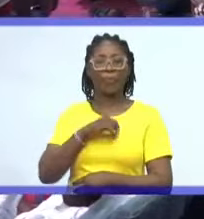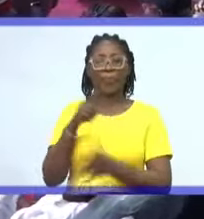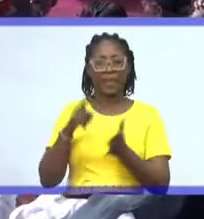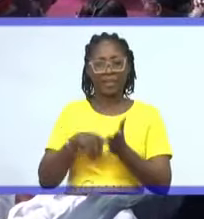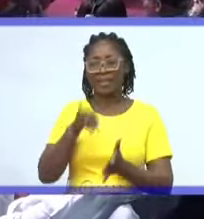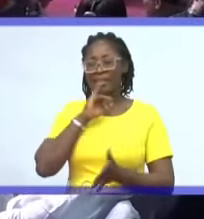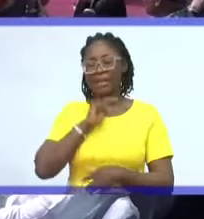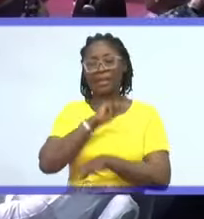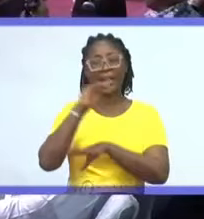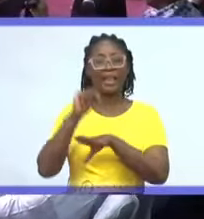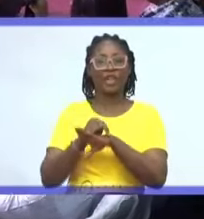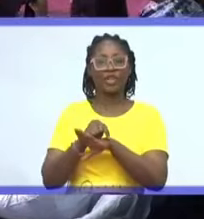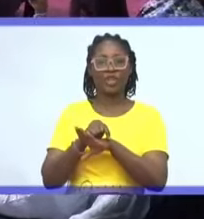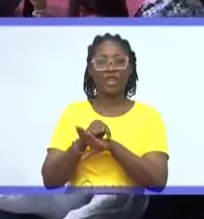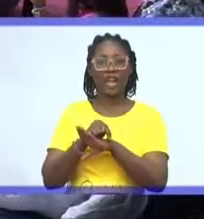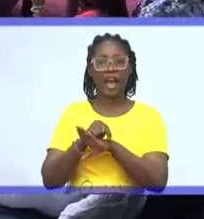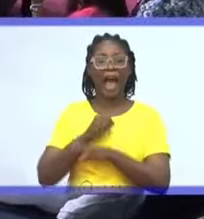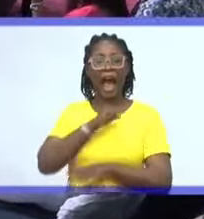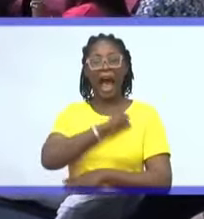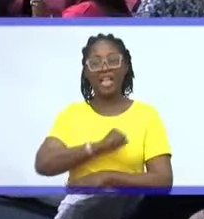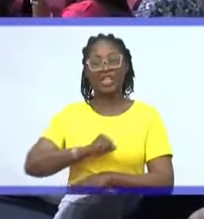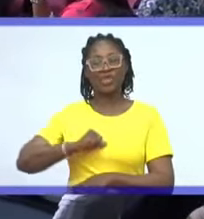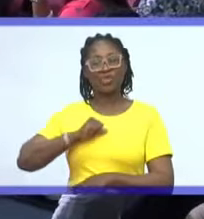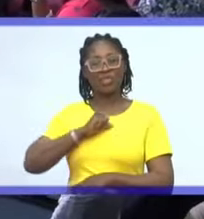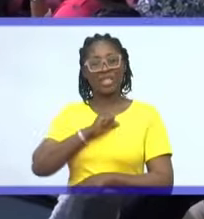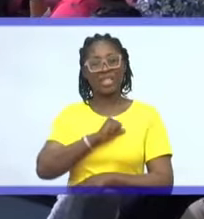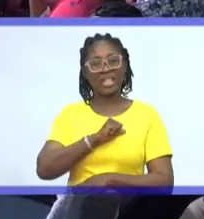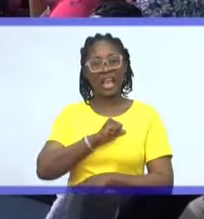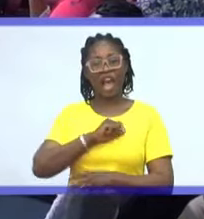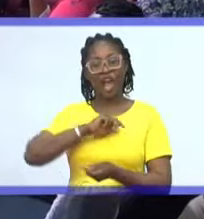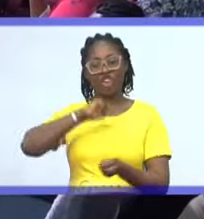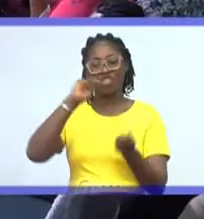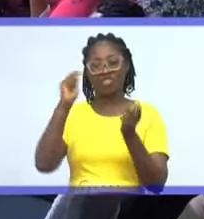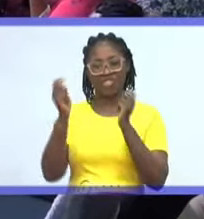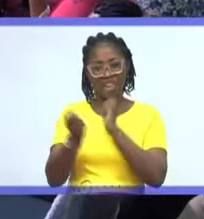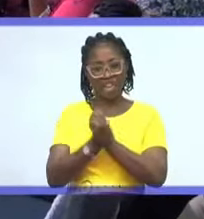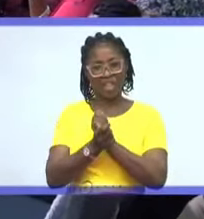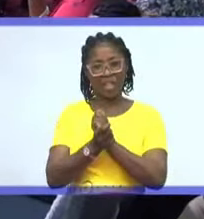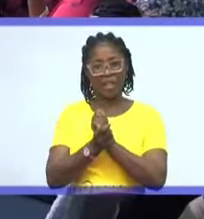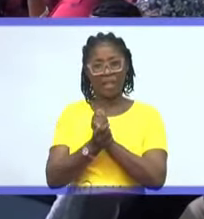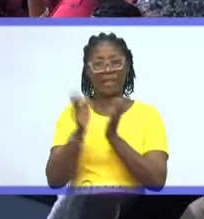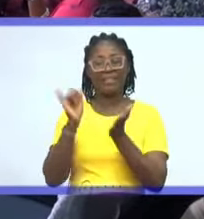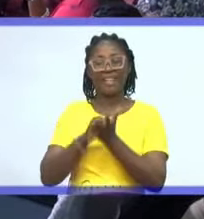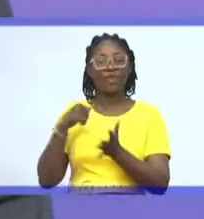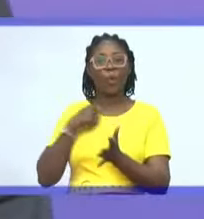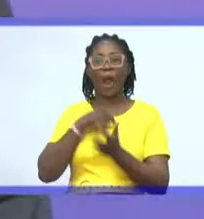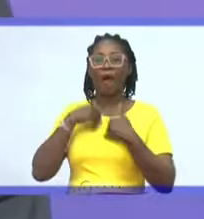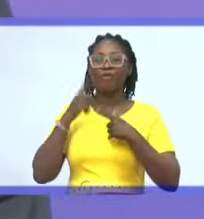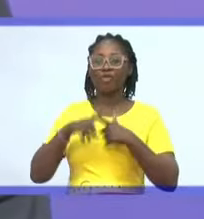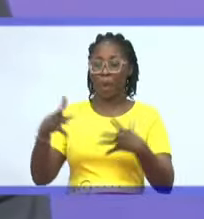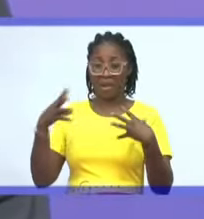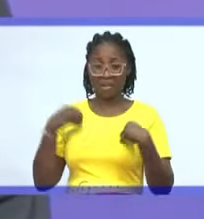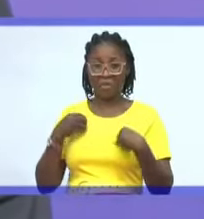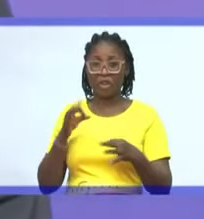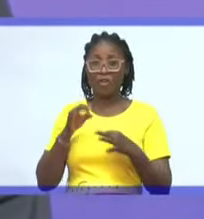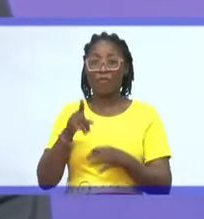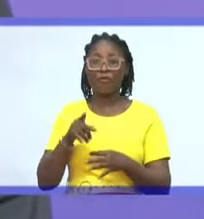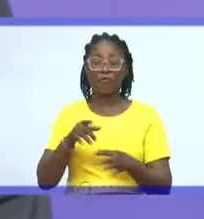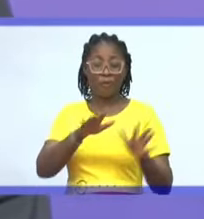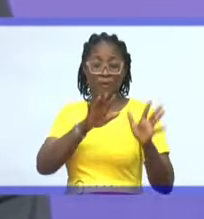is a national attitudinal revolution we have to adopt. If you scare your